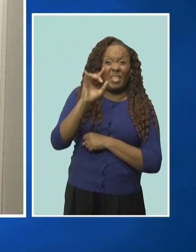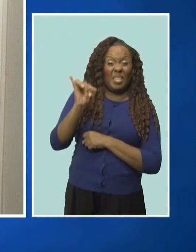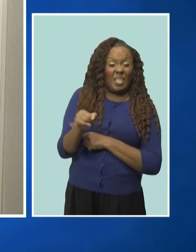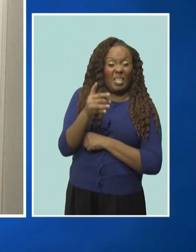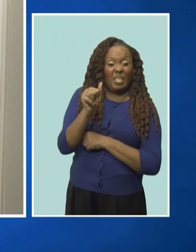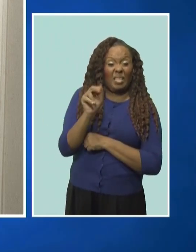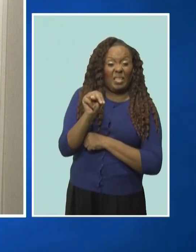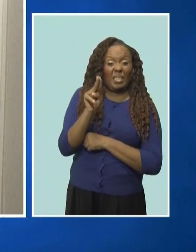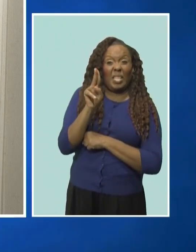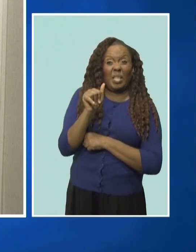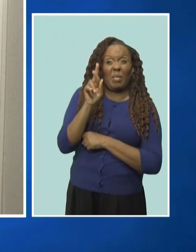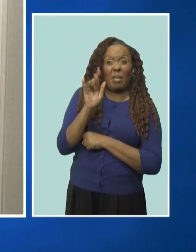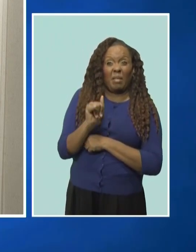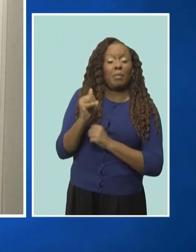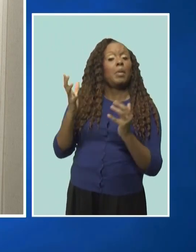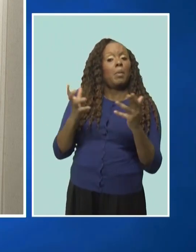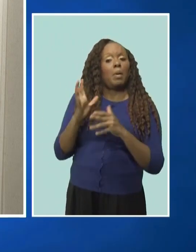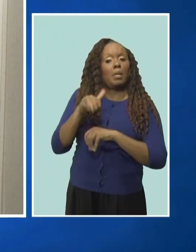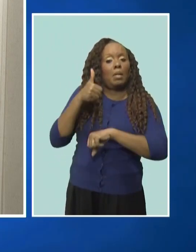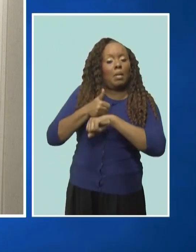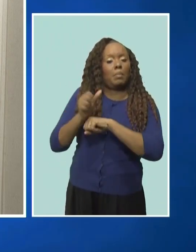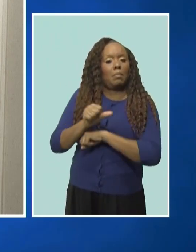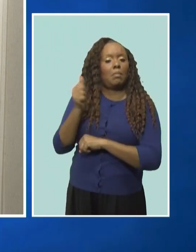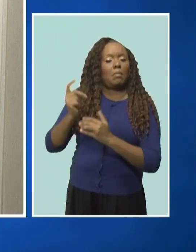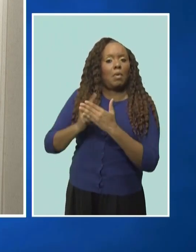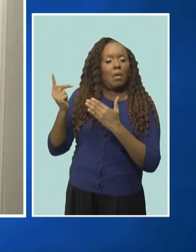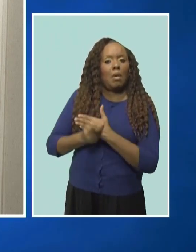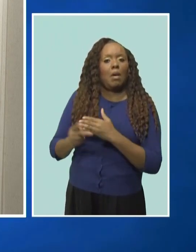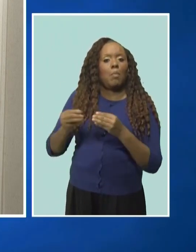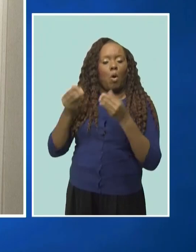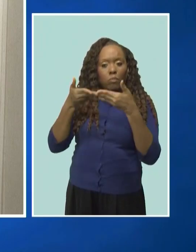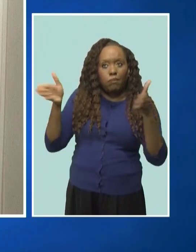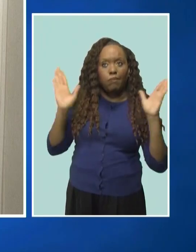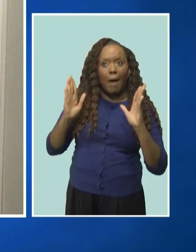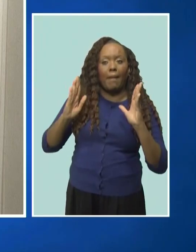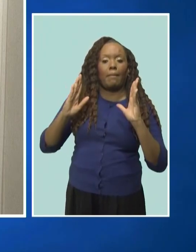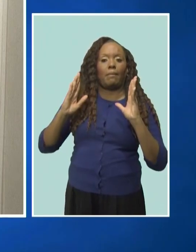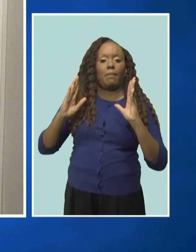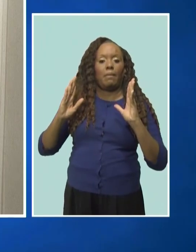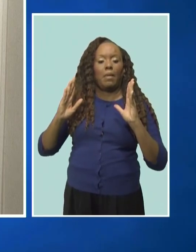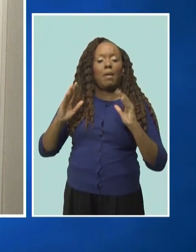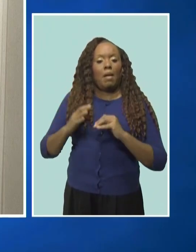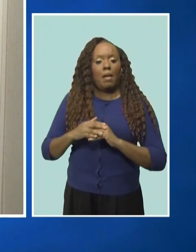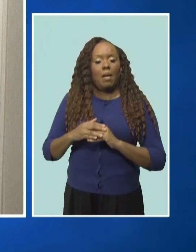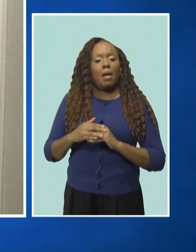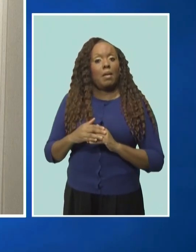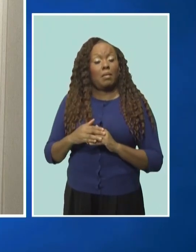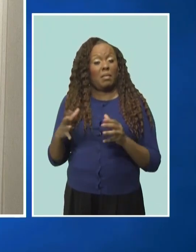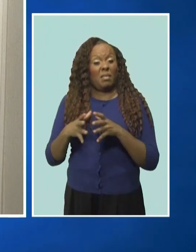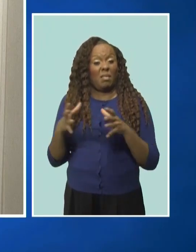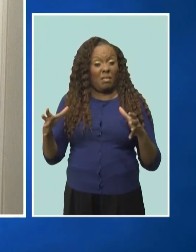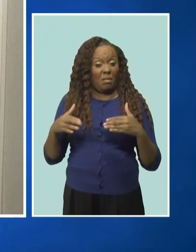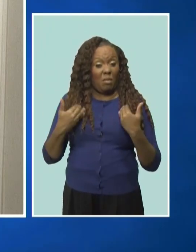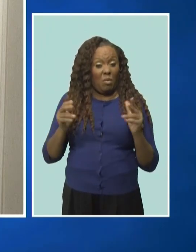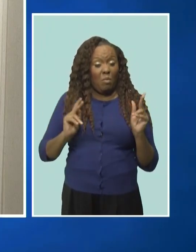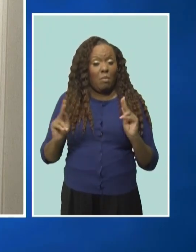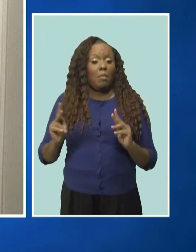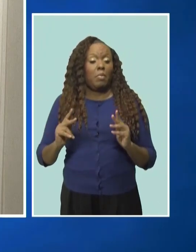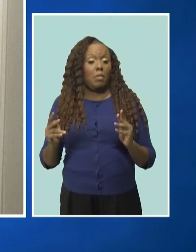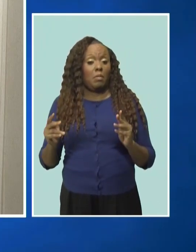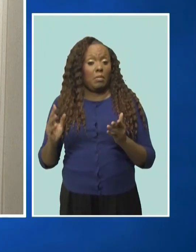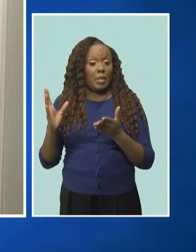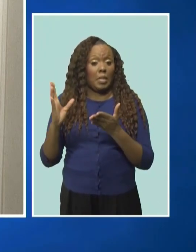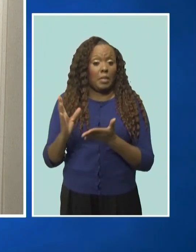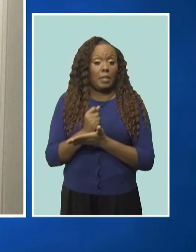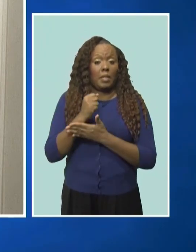intent is to have another program with a wider focus. He also says several young people have been trained during the exercise by